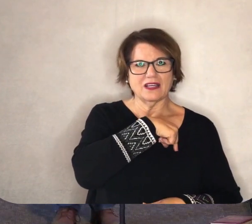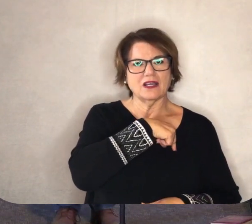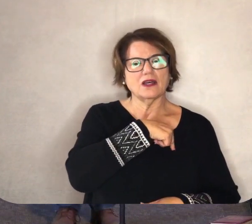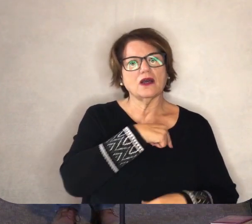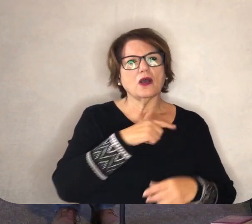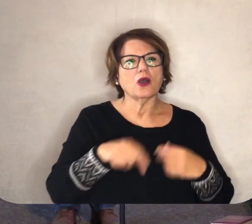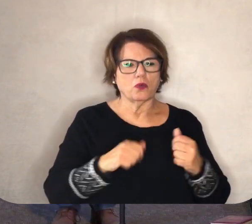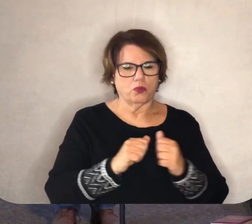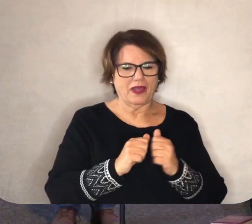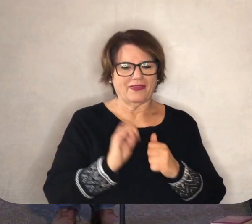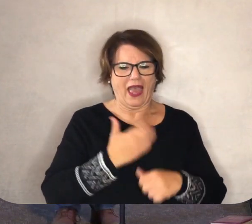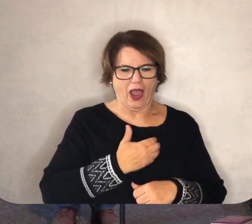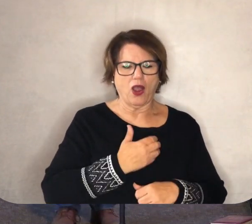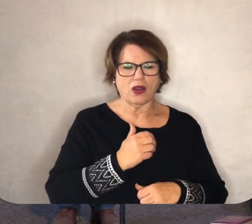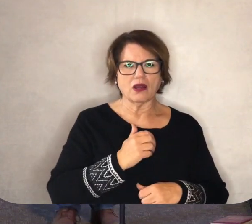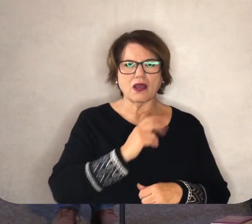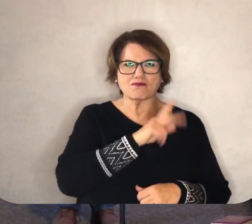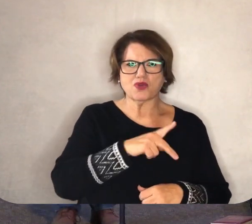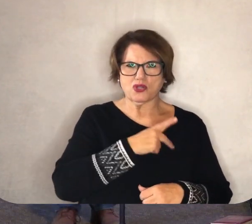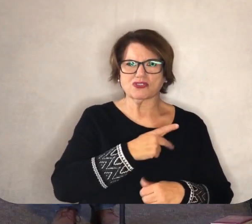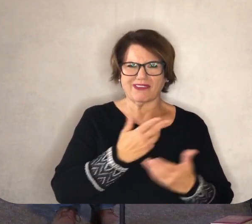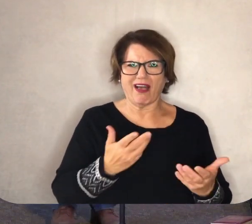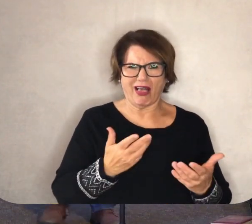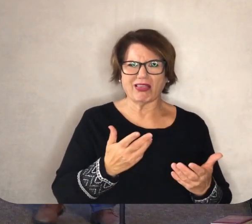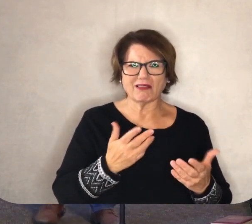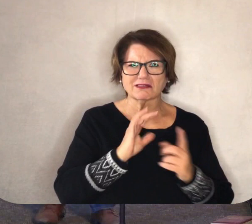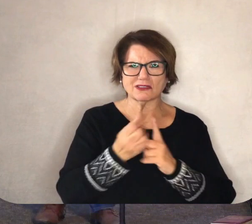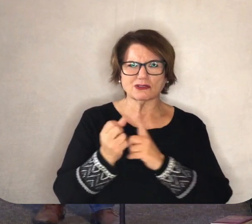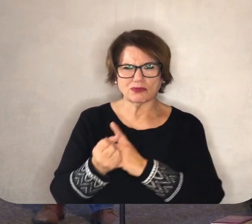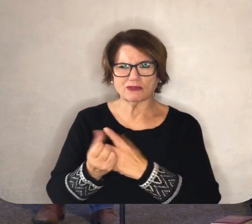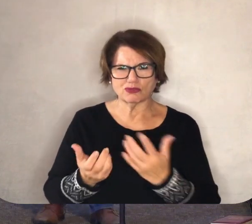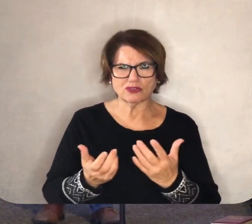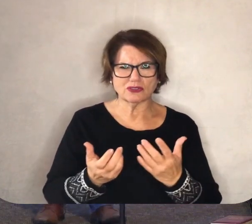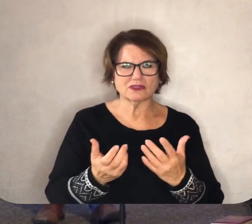matters that are close to hand. That's what Jesus tells us in the parable.